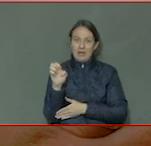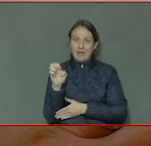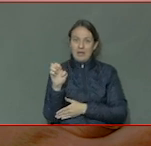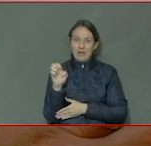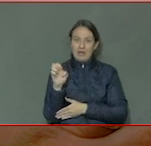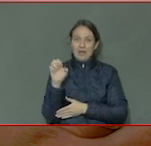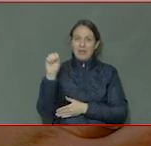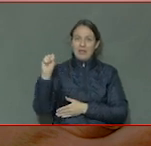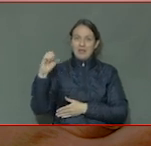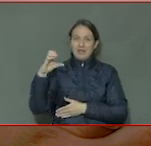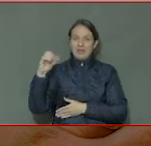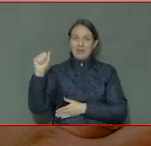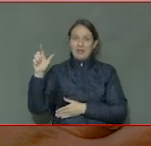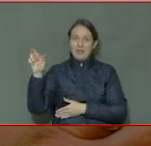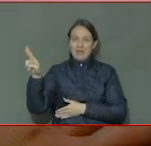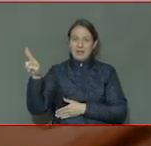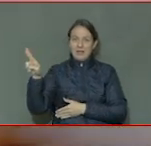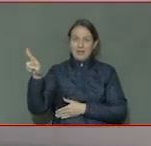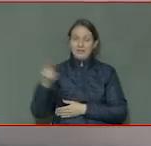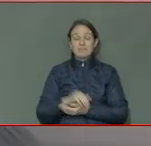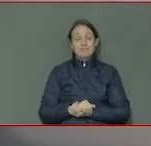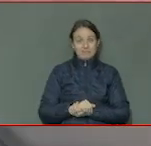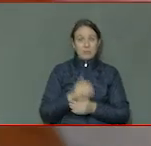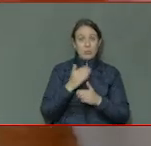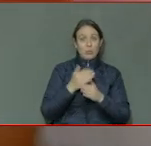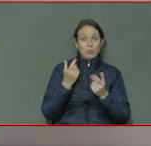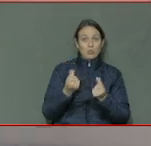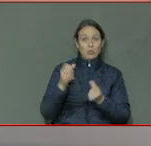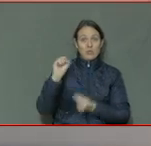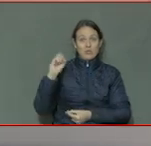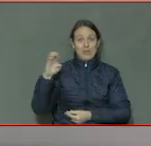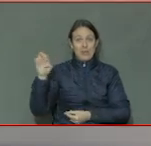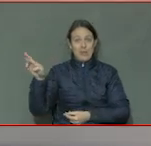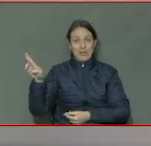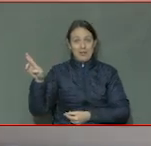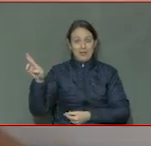is a scalar. Work done is a scalar quantity.